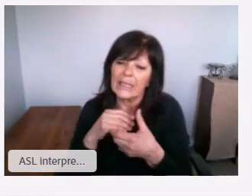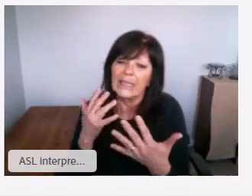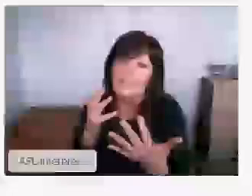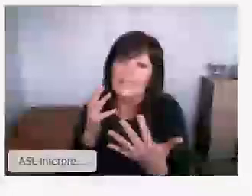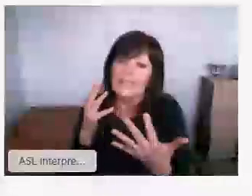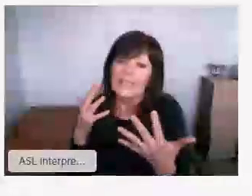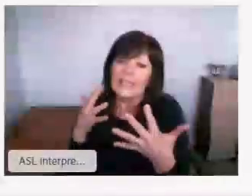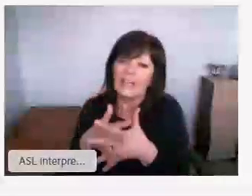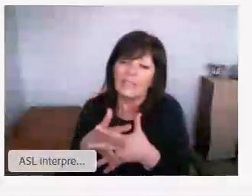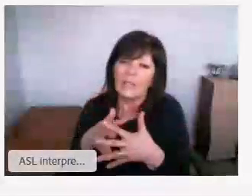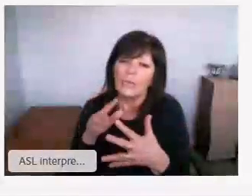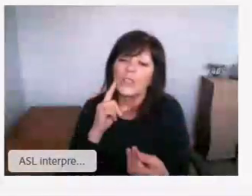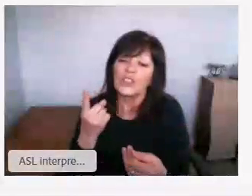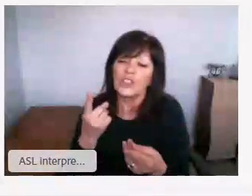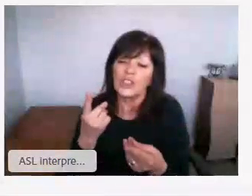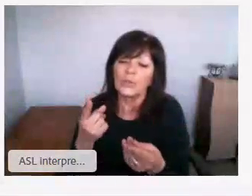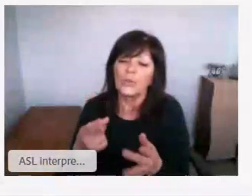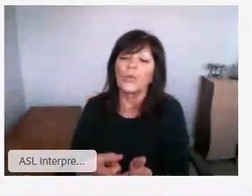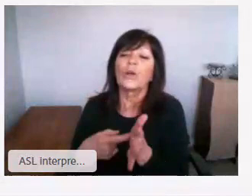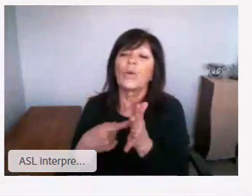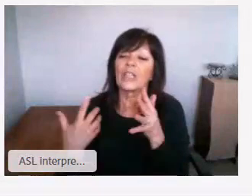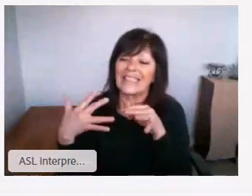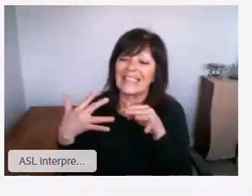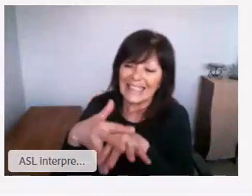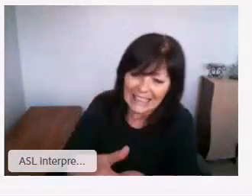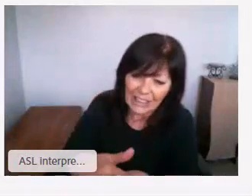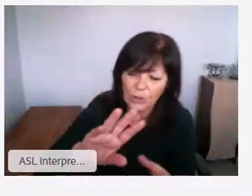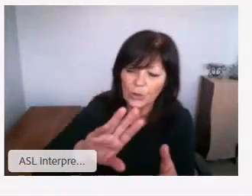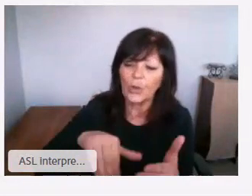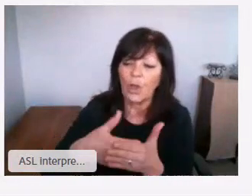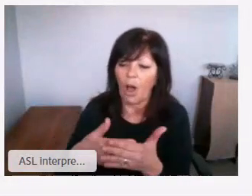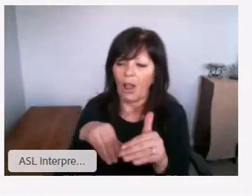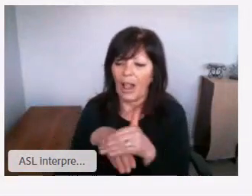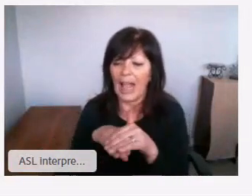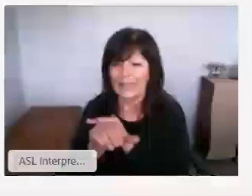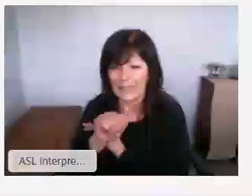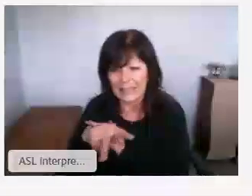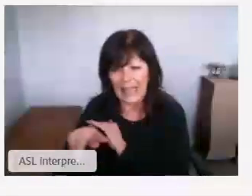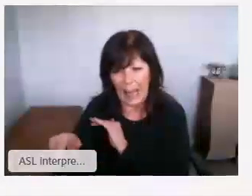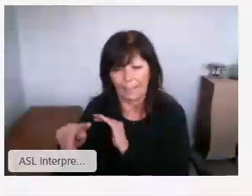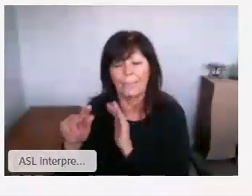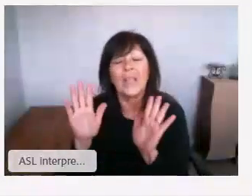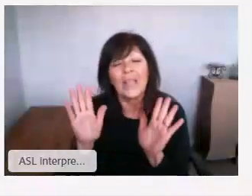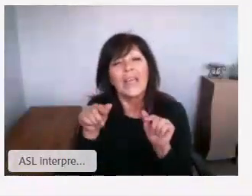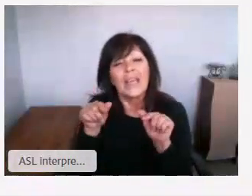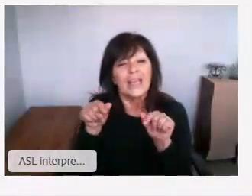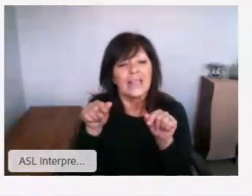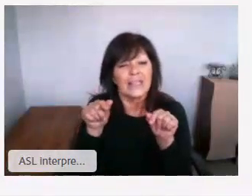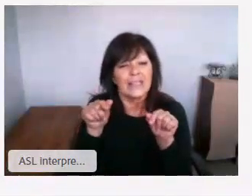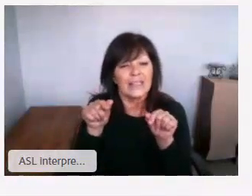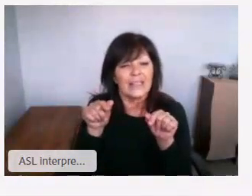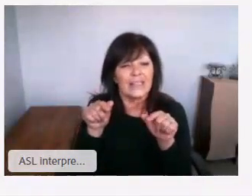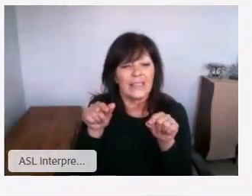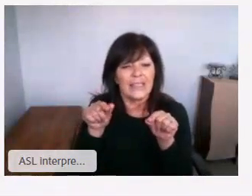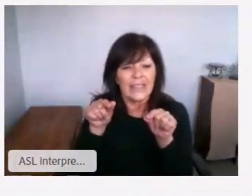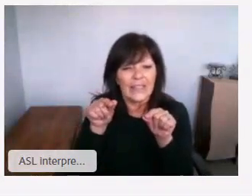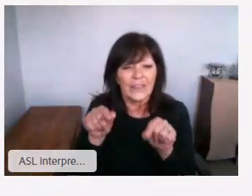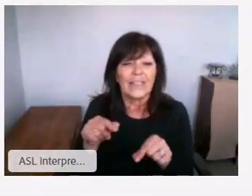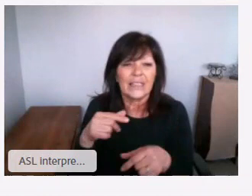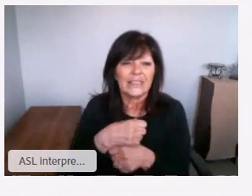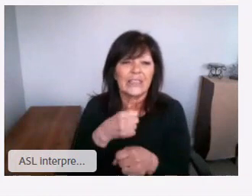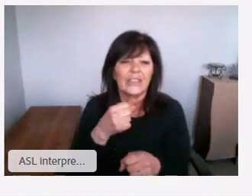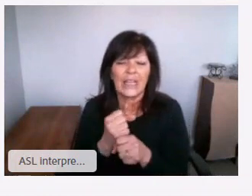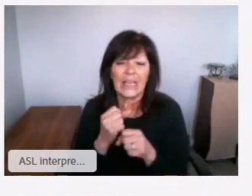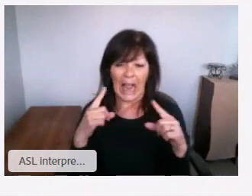require integration into the All Access app. So these are these created a very